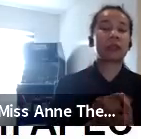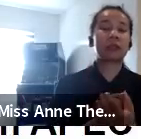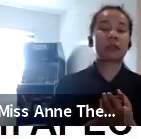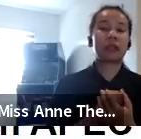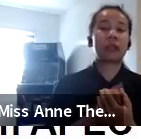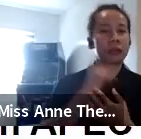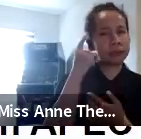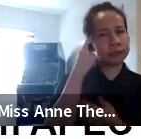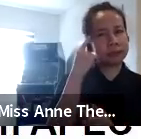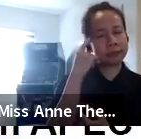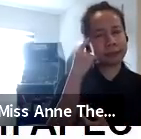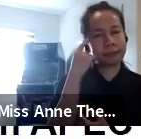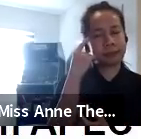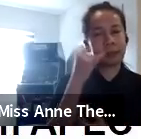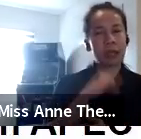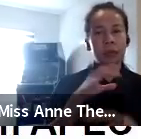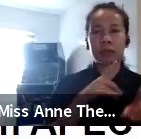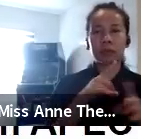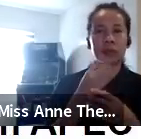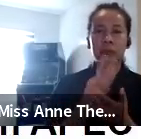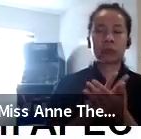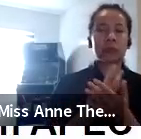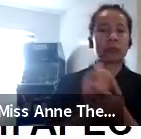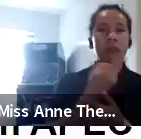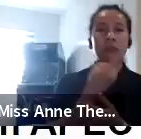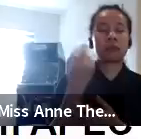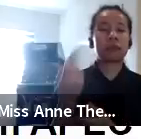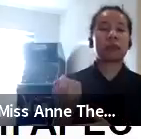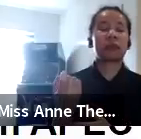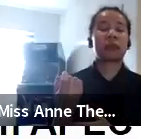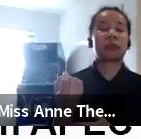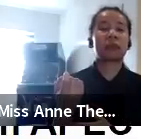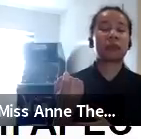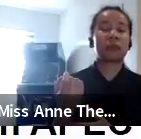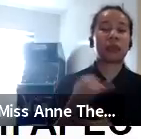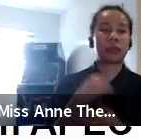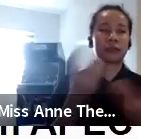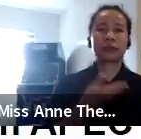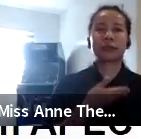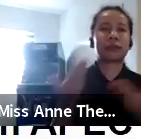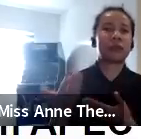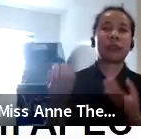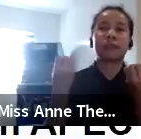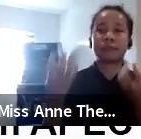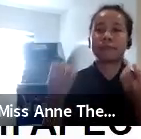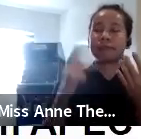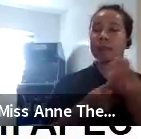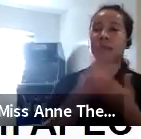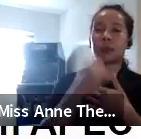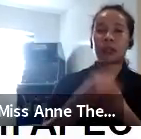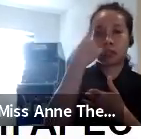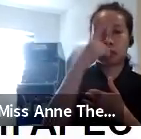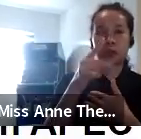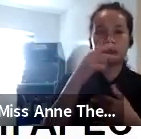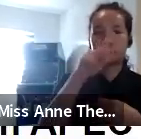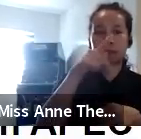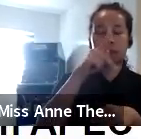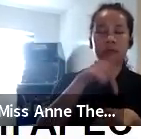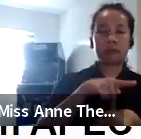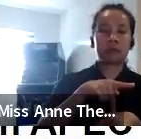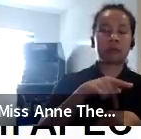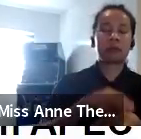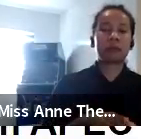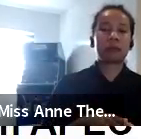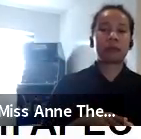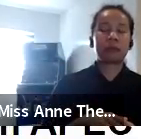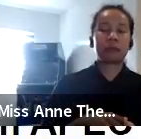think I'm doing it well because I'm bringing many projects for the country. Let me